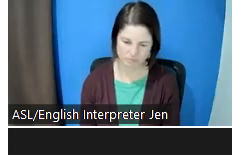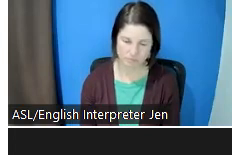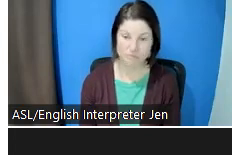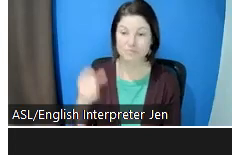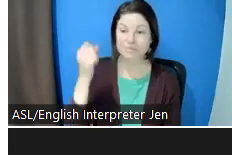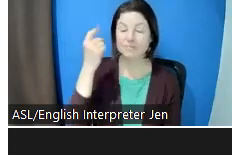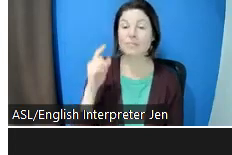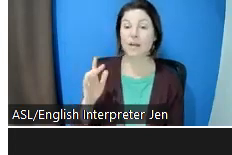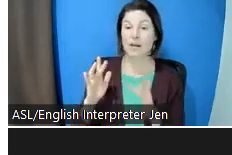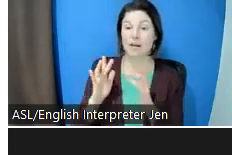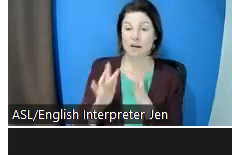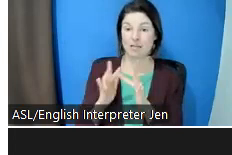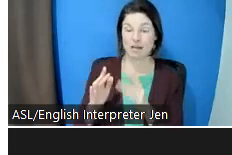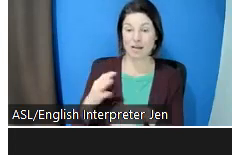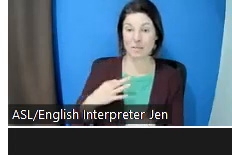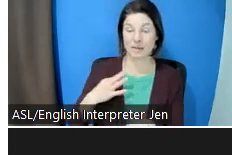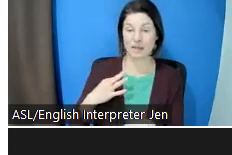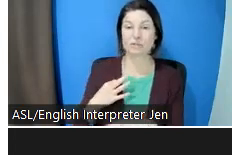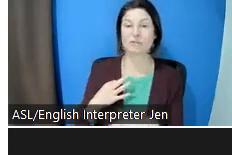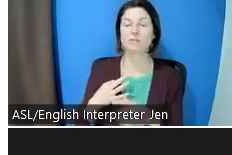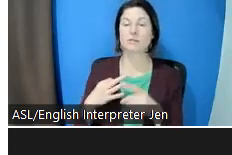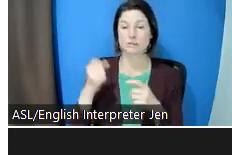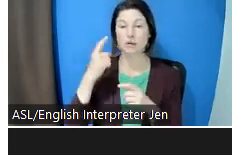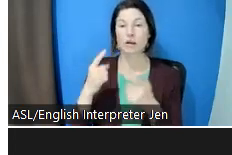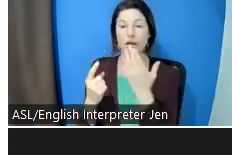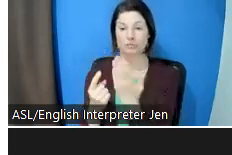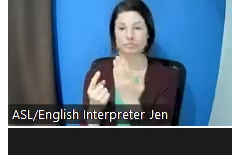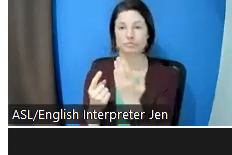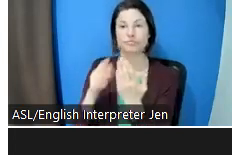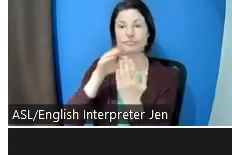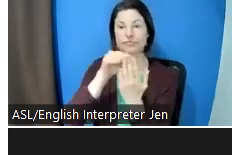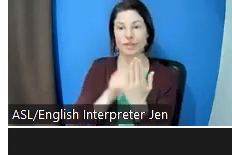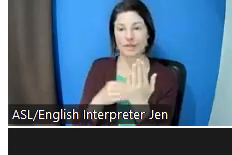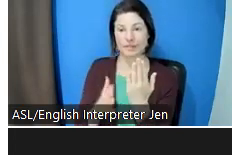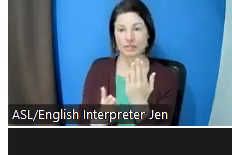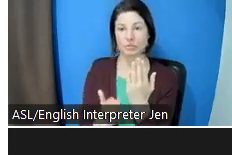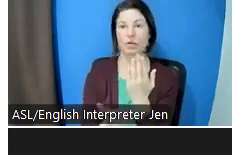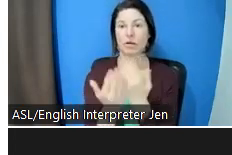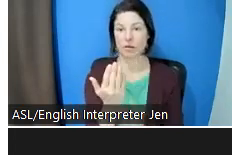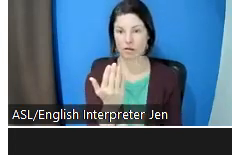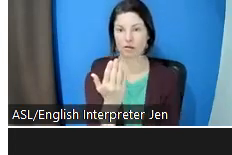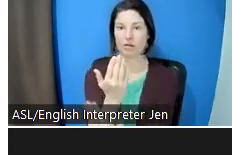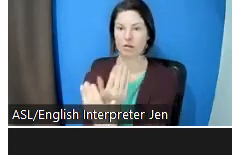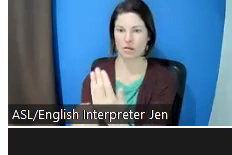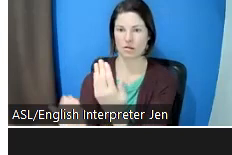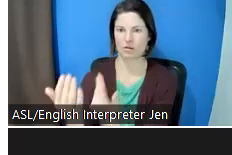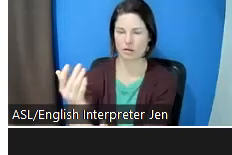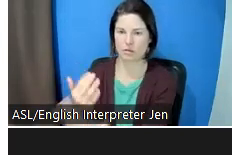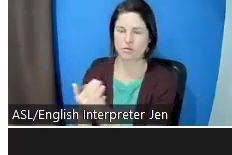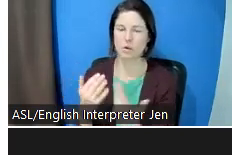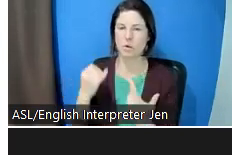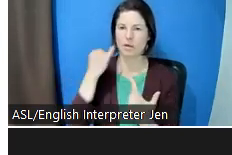through pages, and you have to fill out each page before moving on. So this link is very helpful if you want